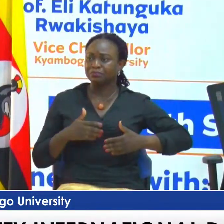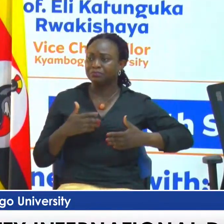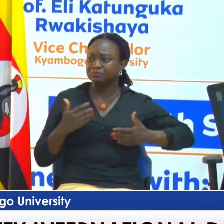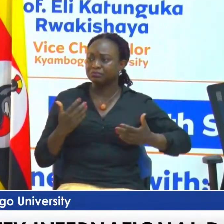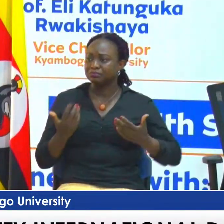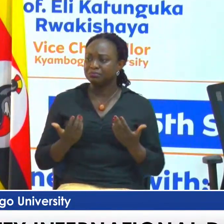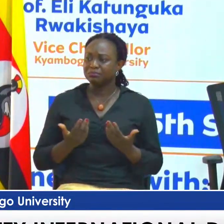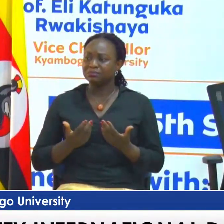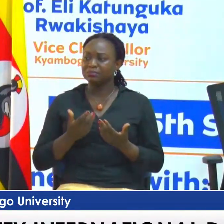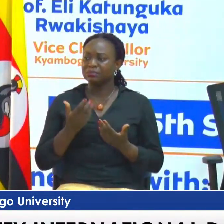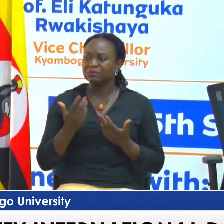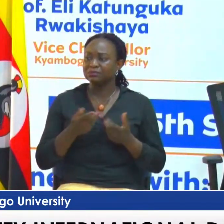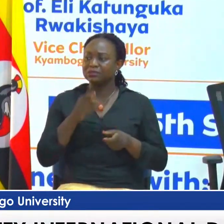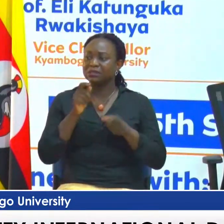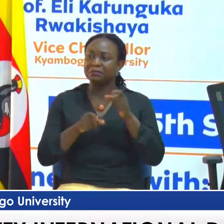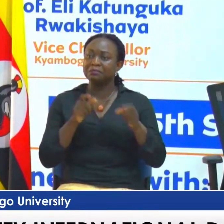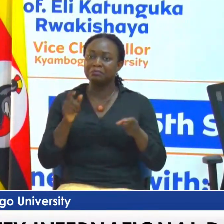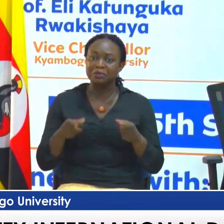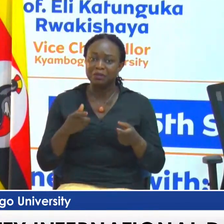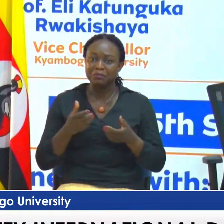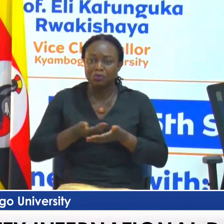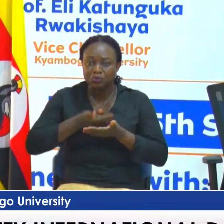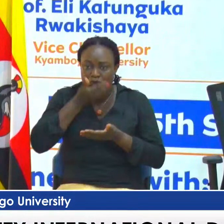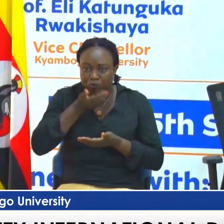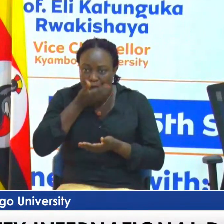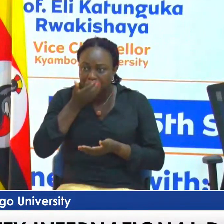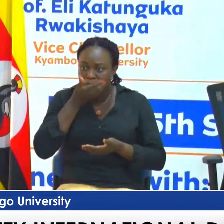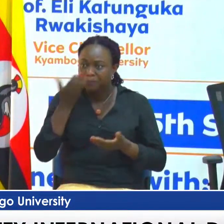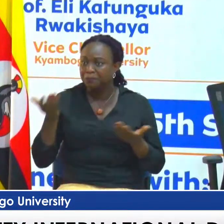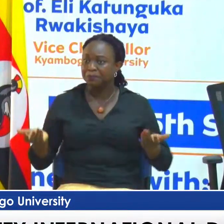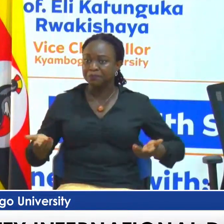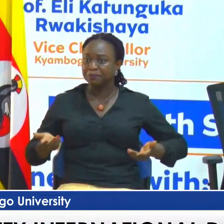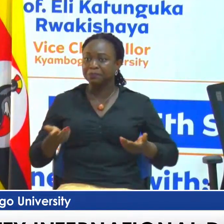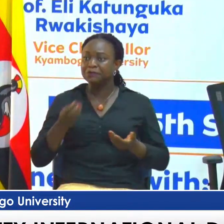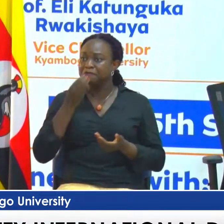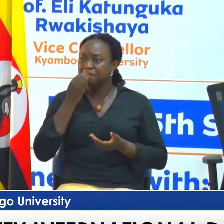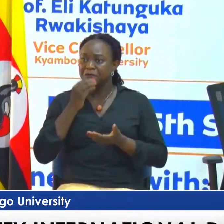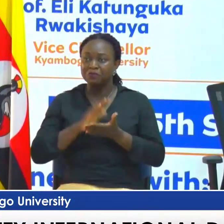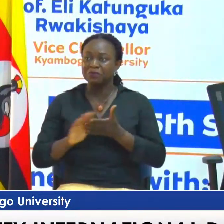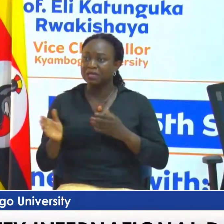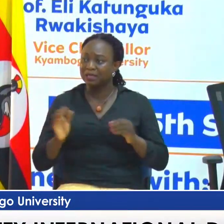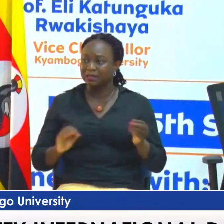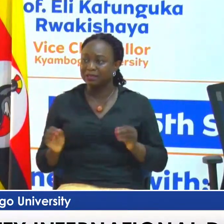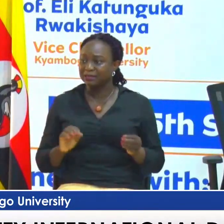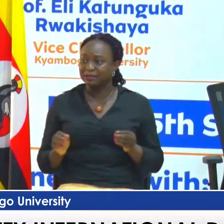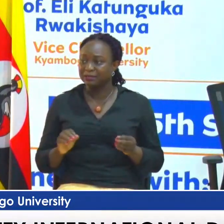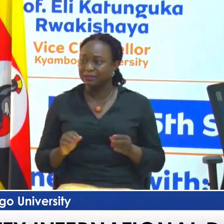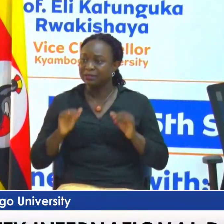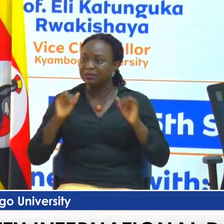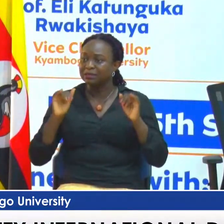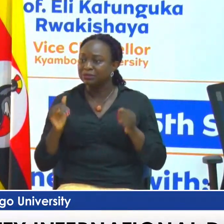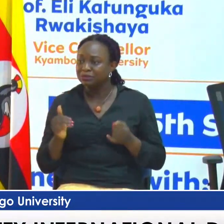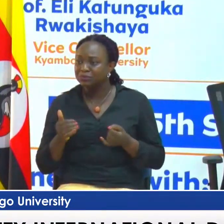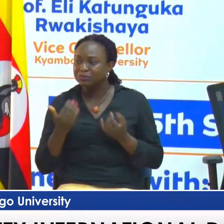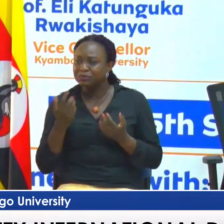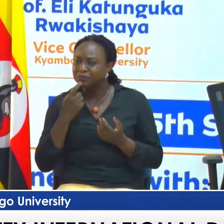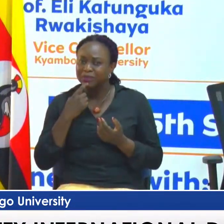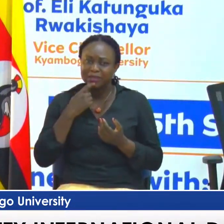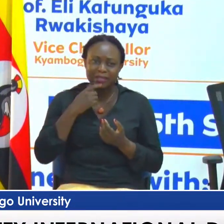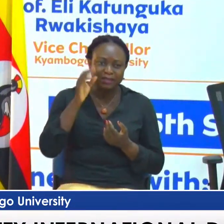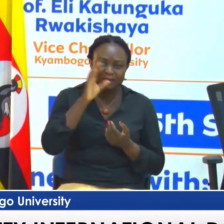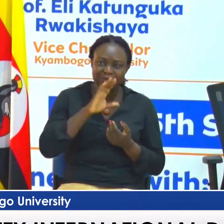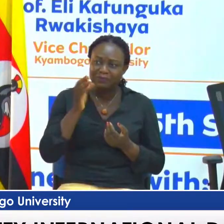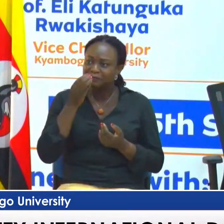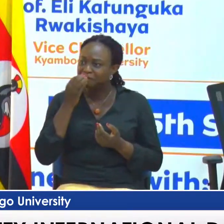I saw people just drinking soup, goat, with no food. I tried to look around, there was food. I